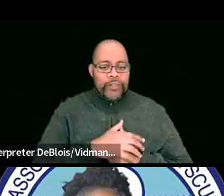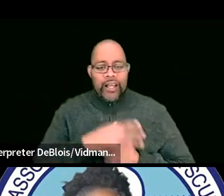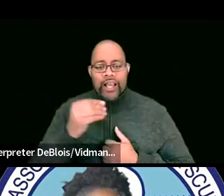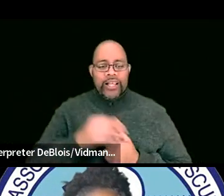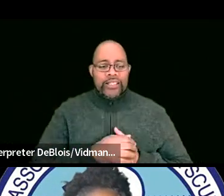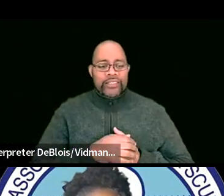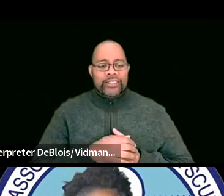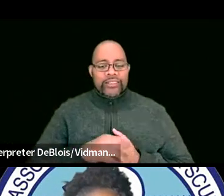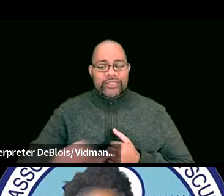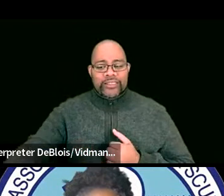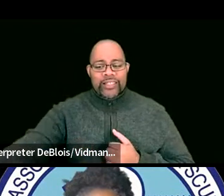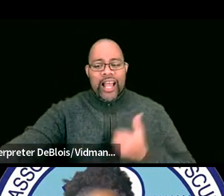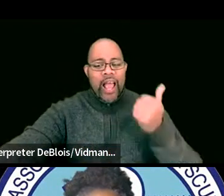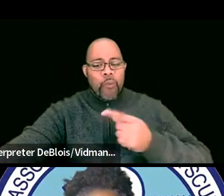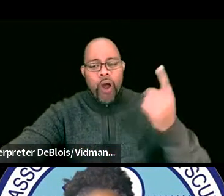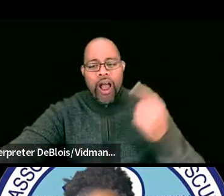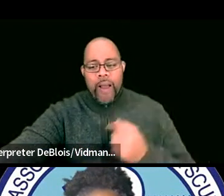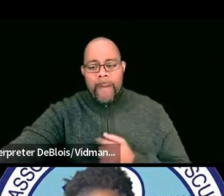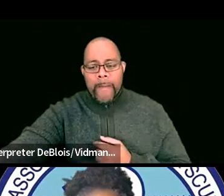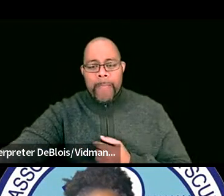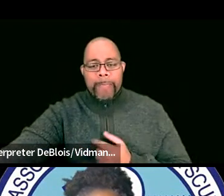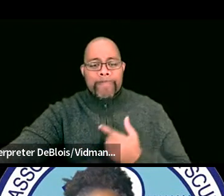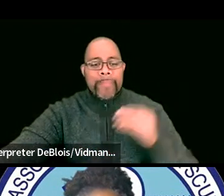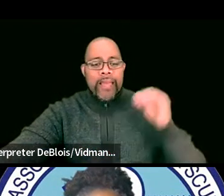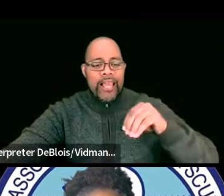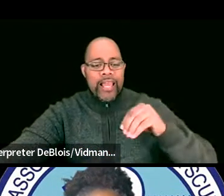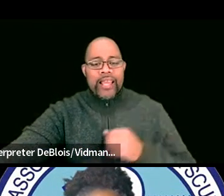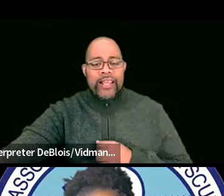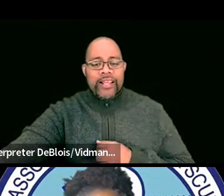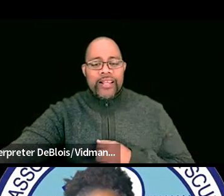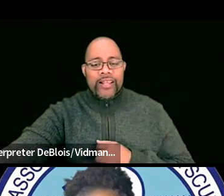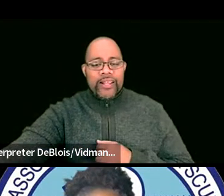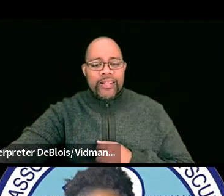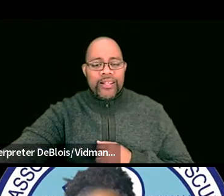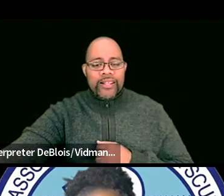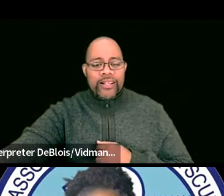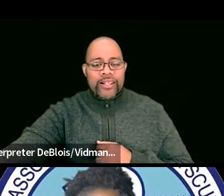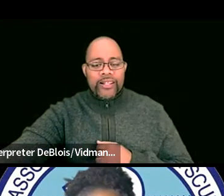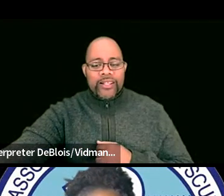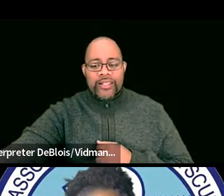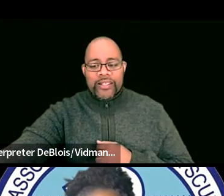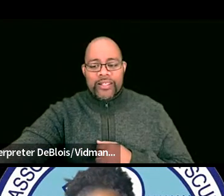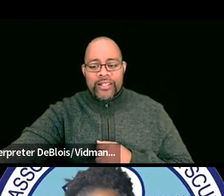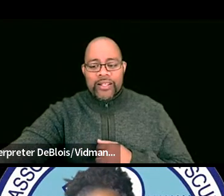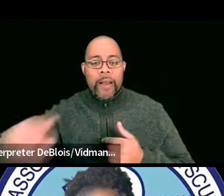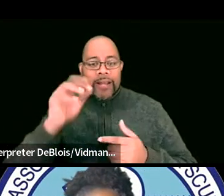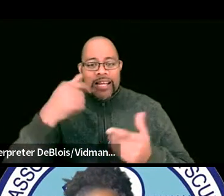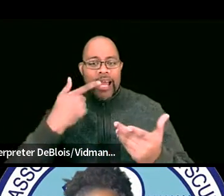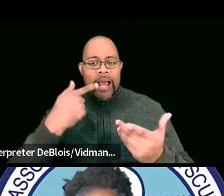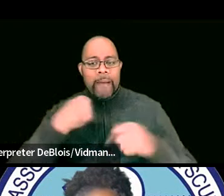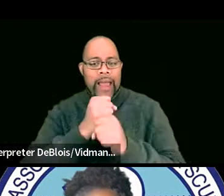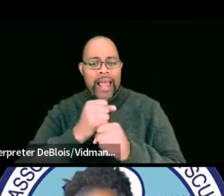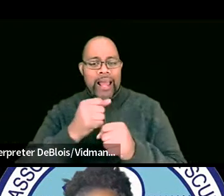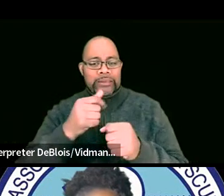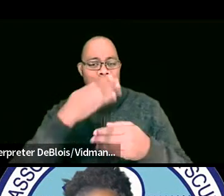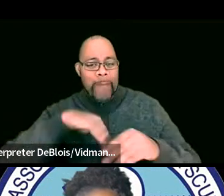and everybody in media has kind of villainized a lot of